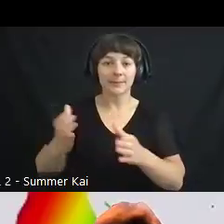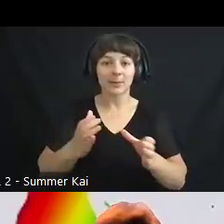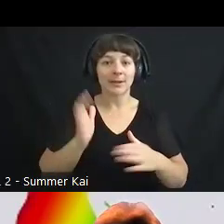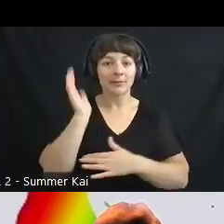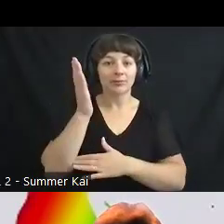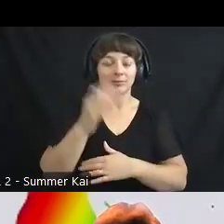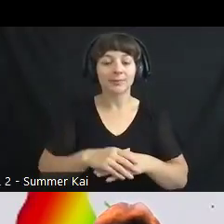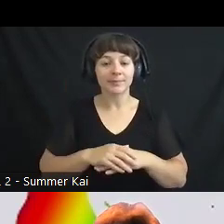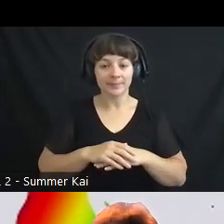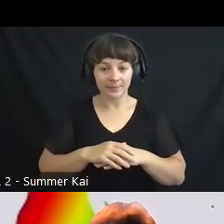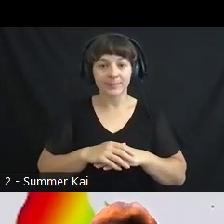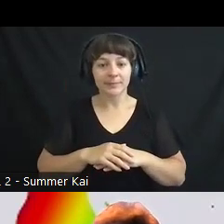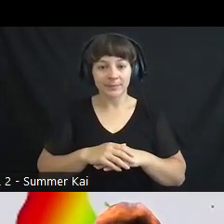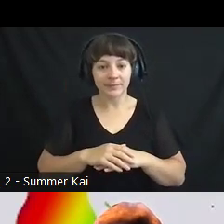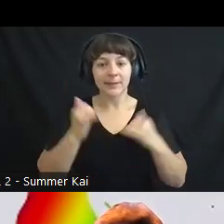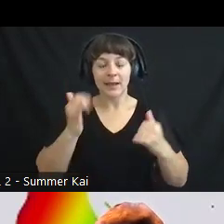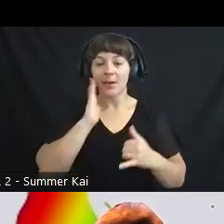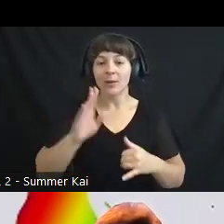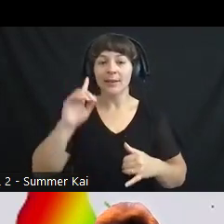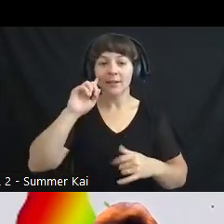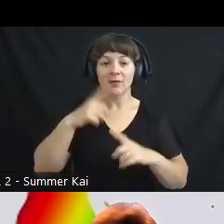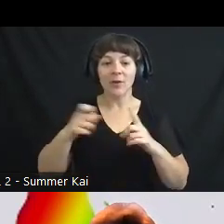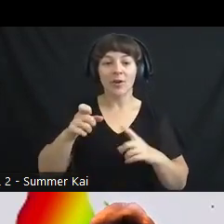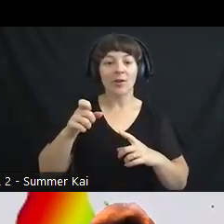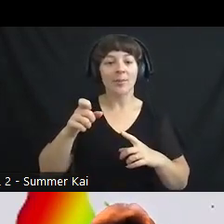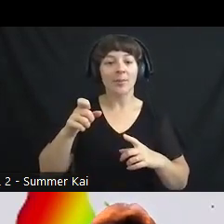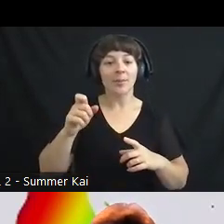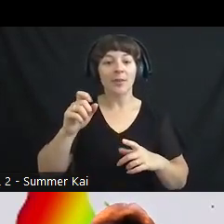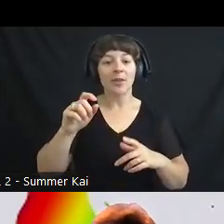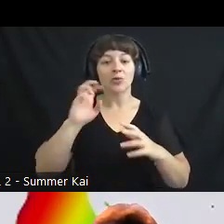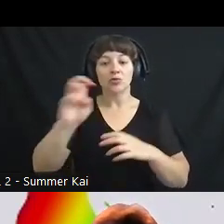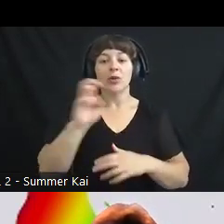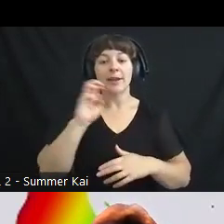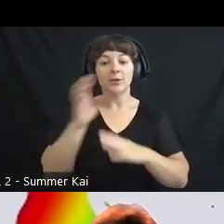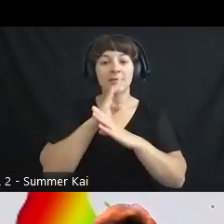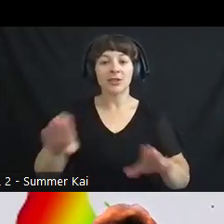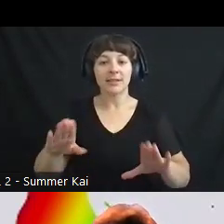Great. So we're going to hear from the Transportation Subcommittee now, led